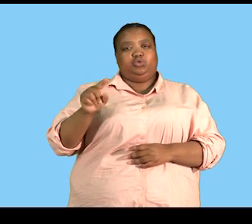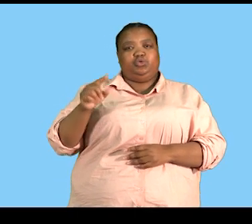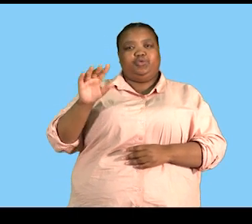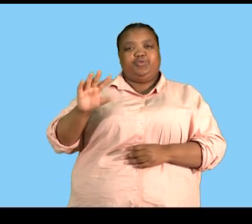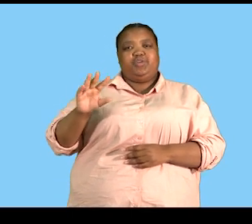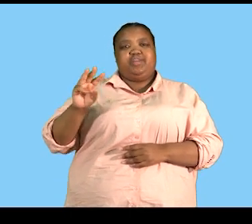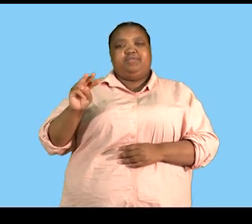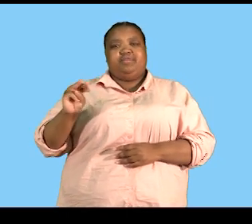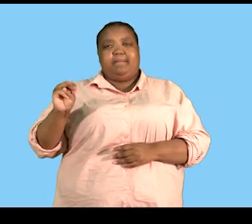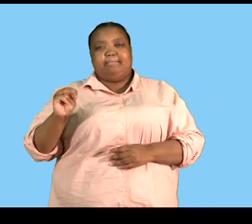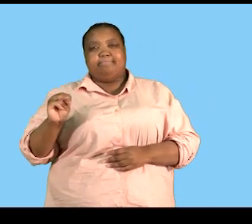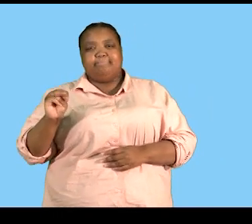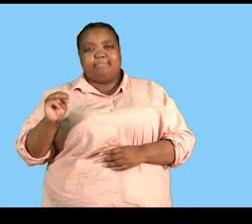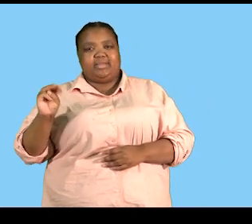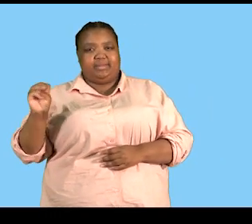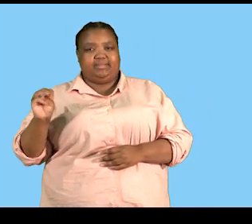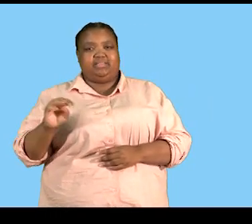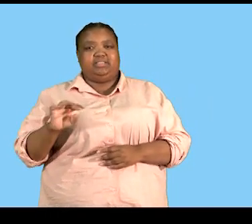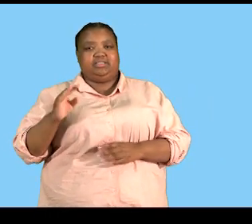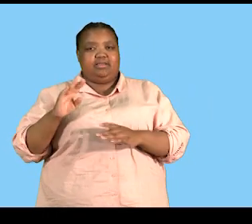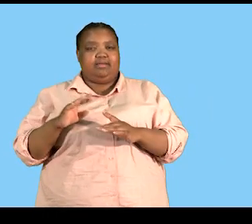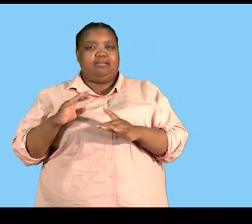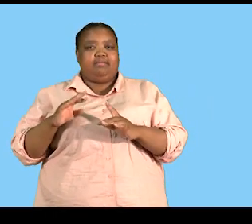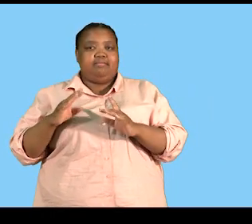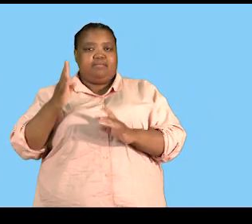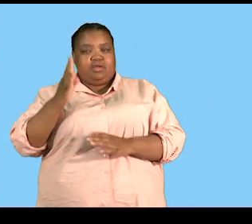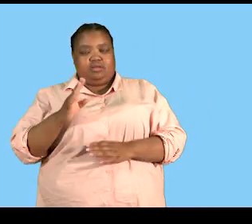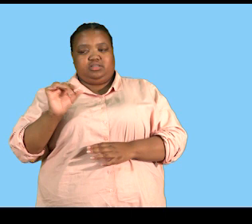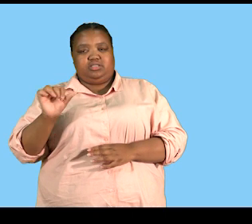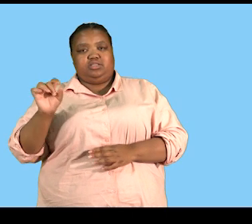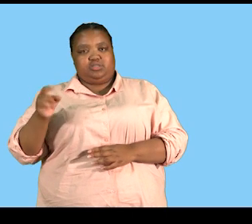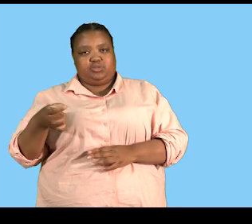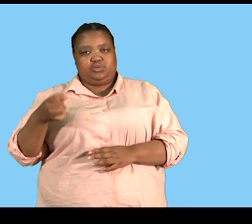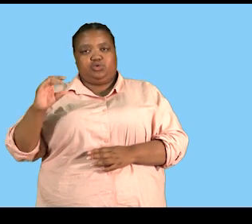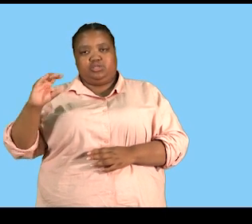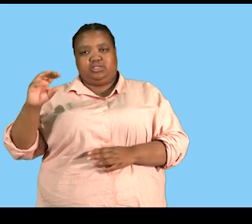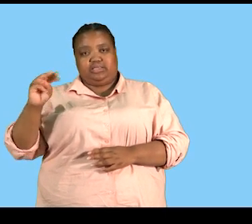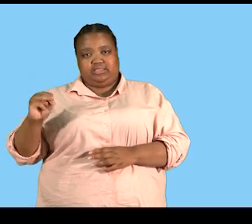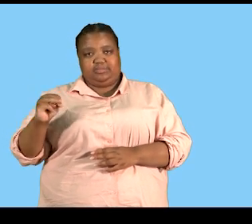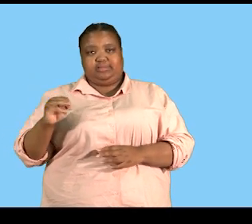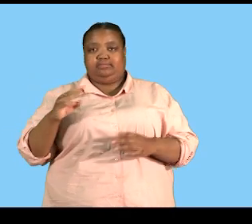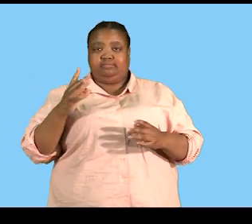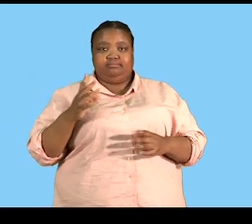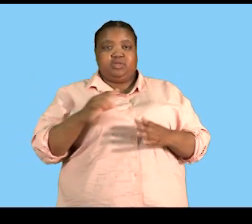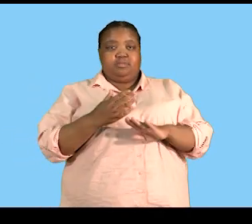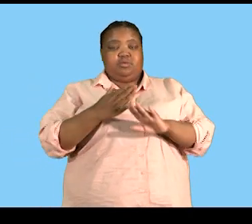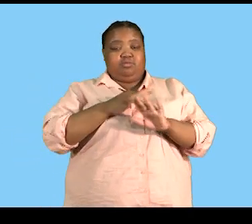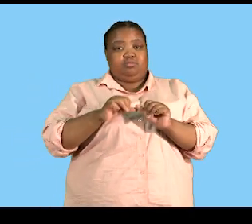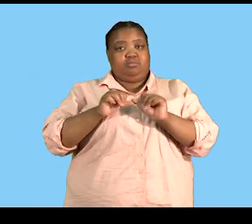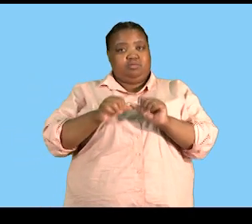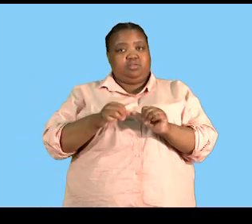this. They gave us a dimension in centimeter, in millimeter, and then in